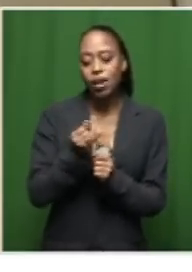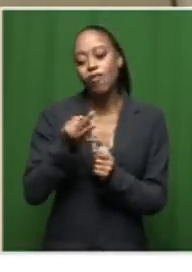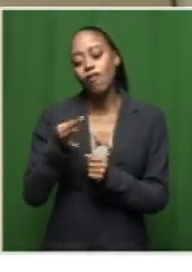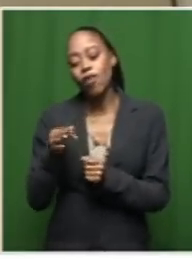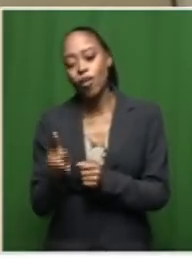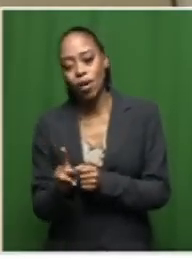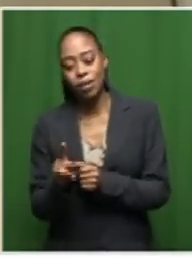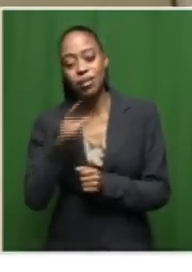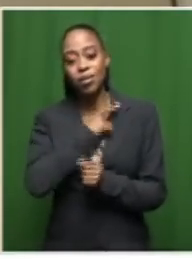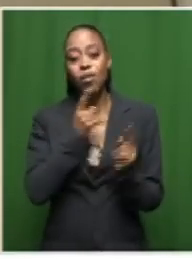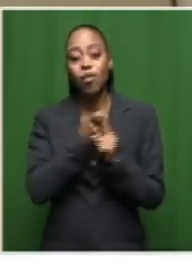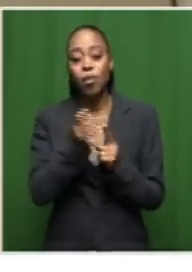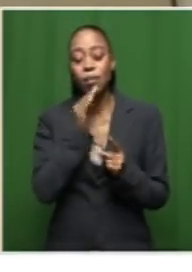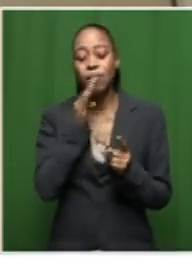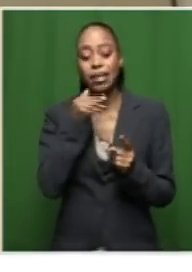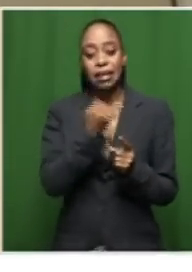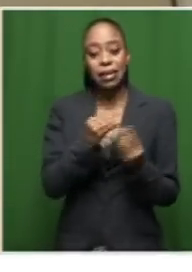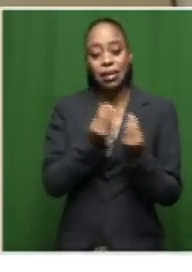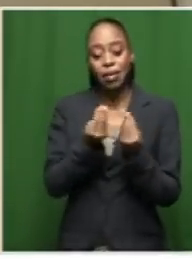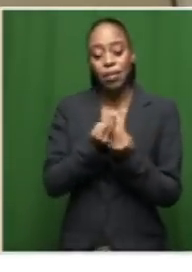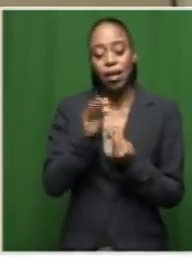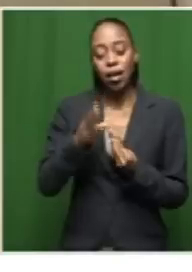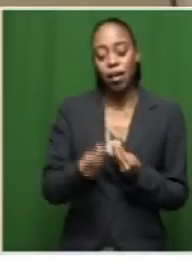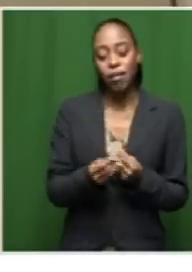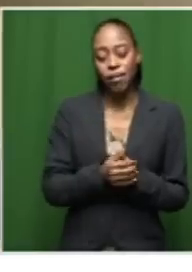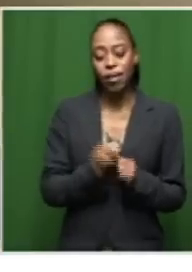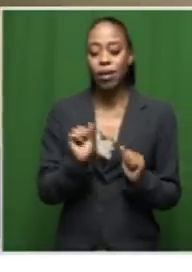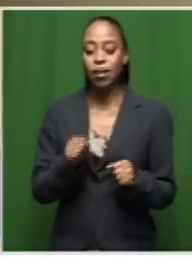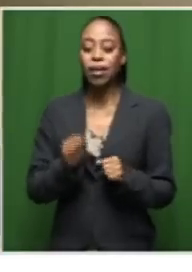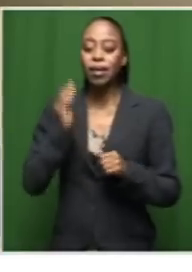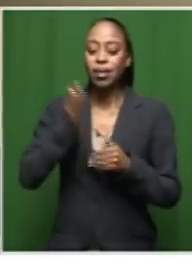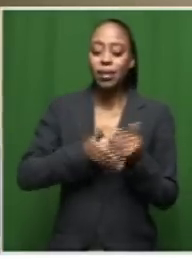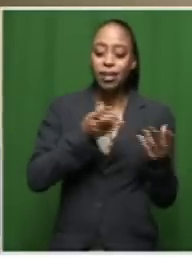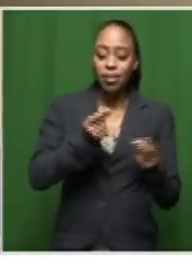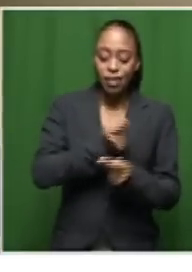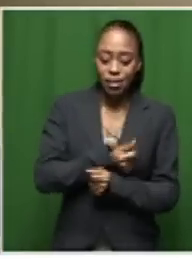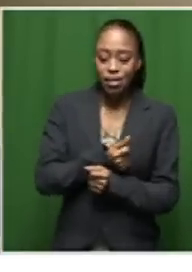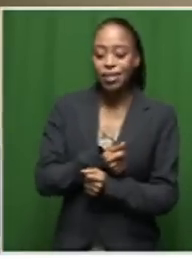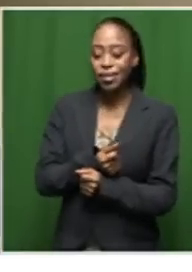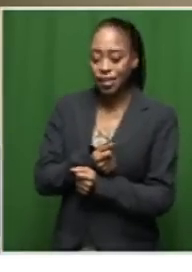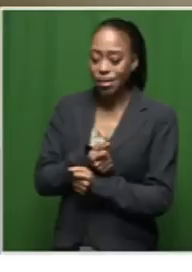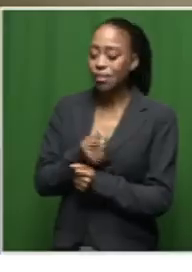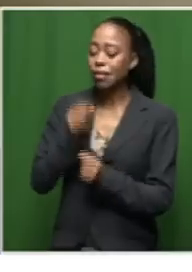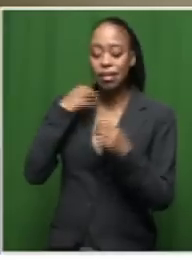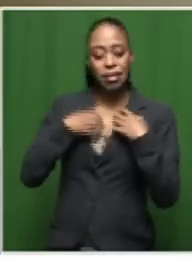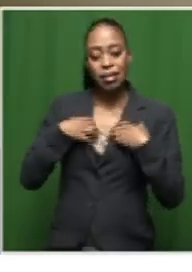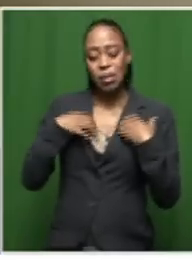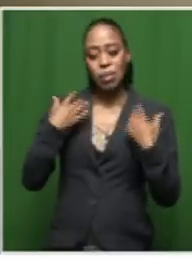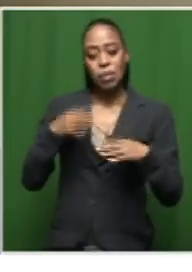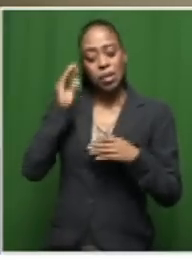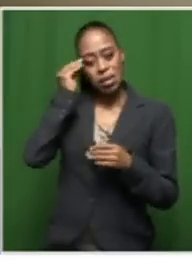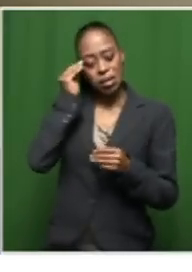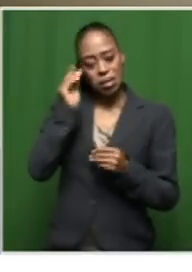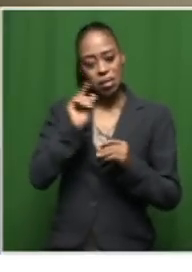what, so that there is still something left in the end. All right. I got to leave it there. Unfortunately, such a fascinating